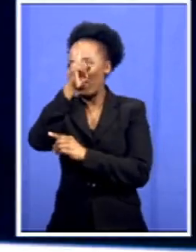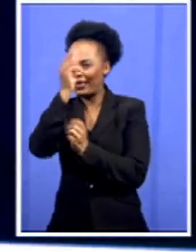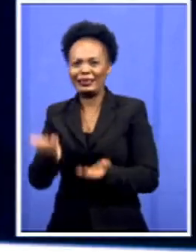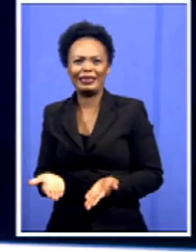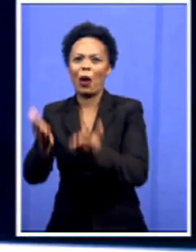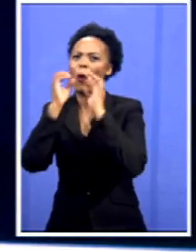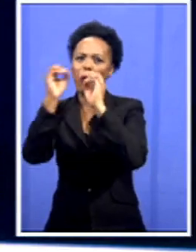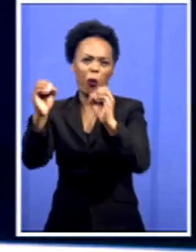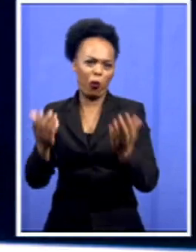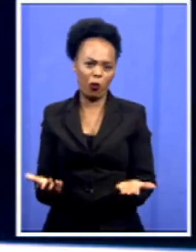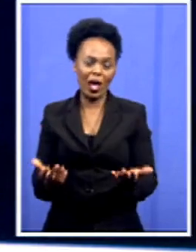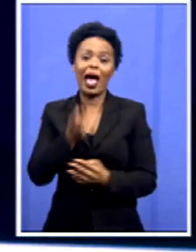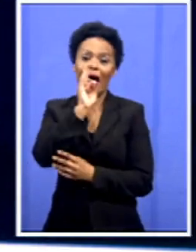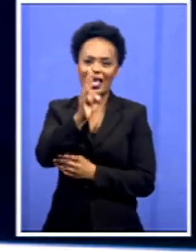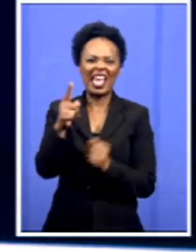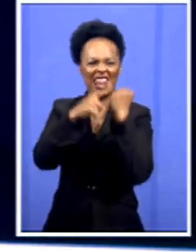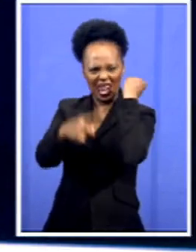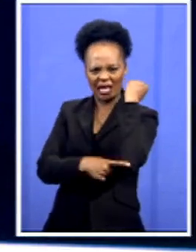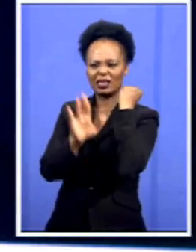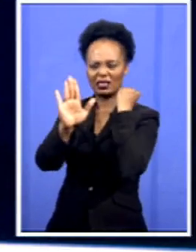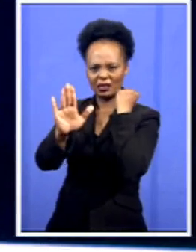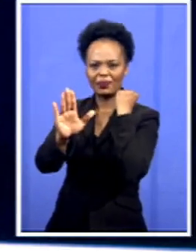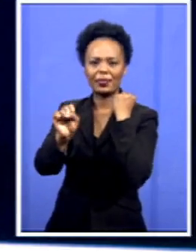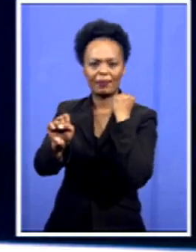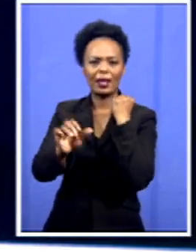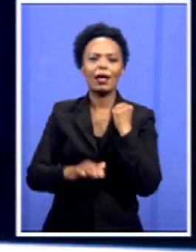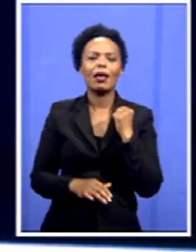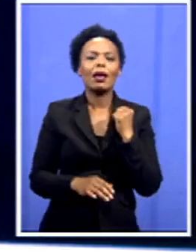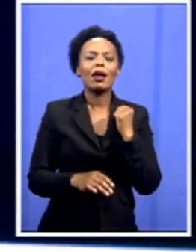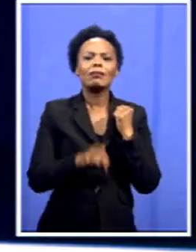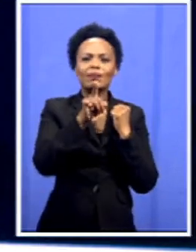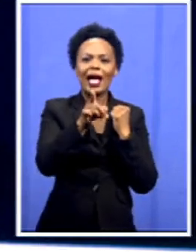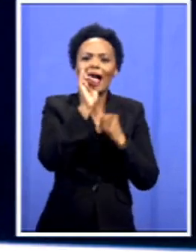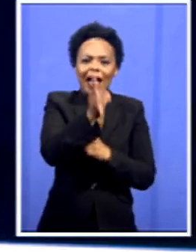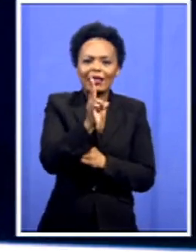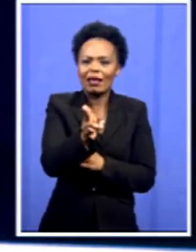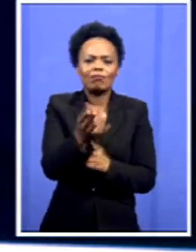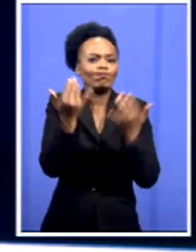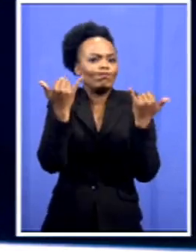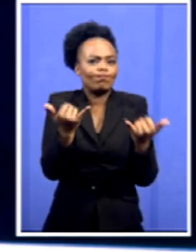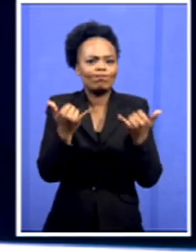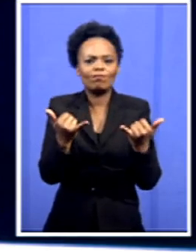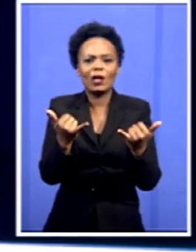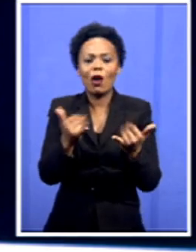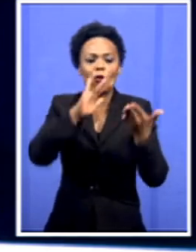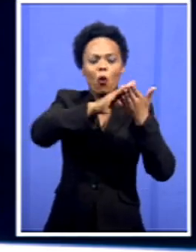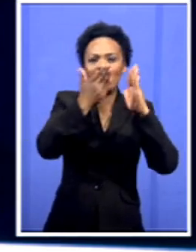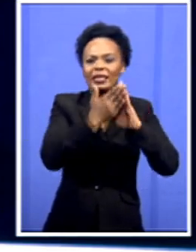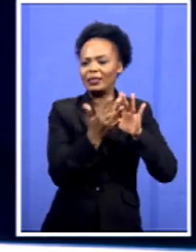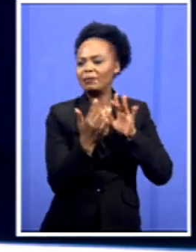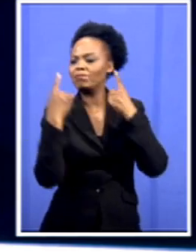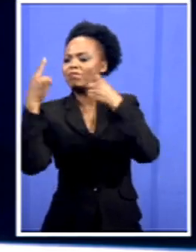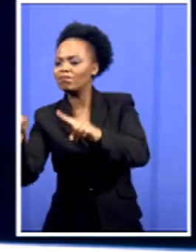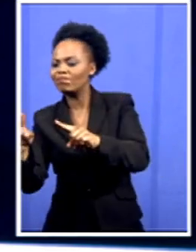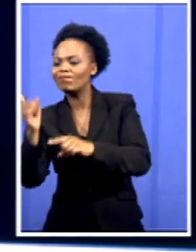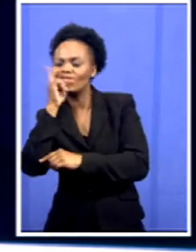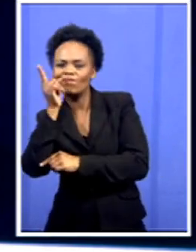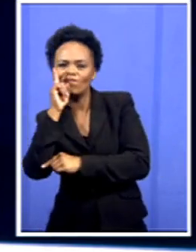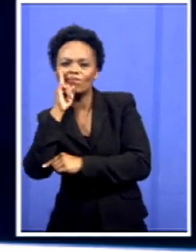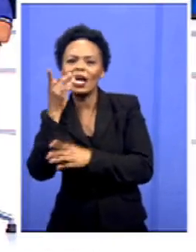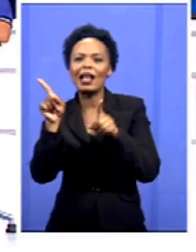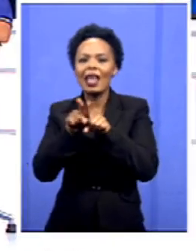So, and again, just for the last one, Sakina, and they do not have the touch of the community, like the candidate